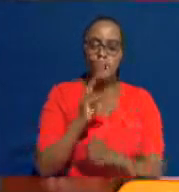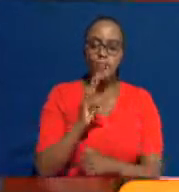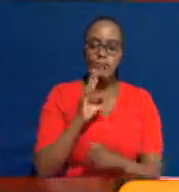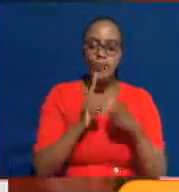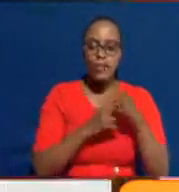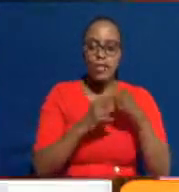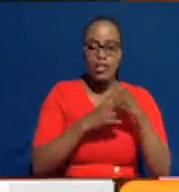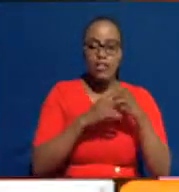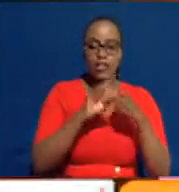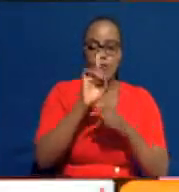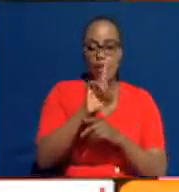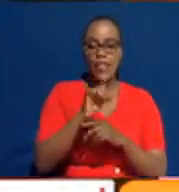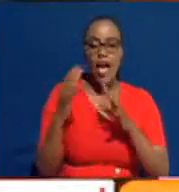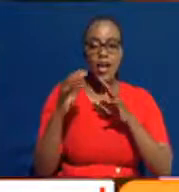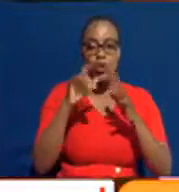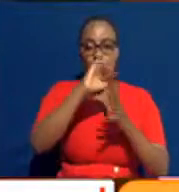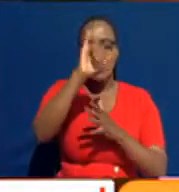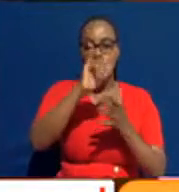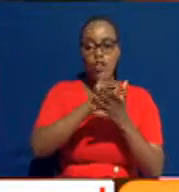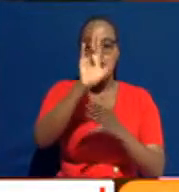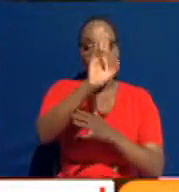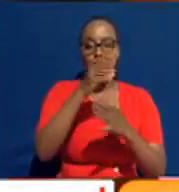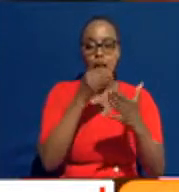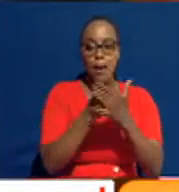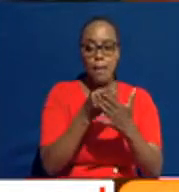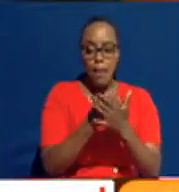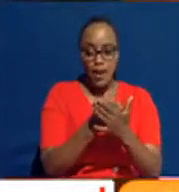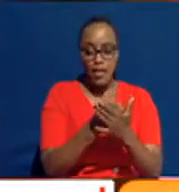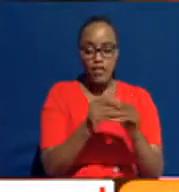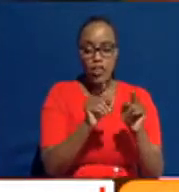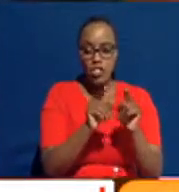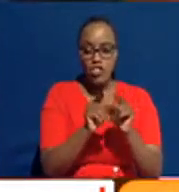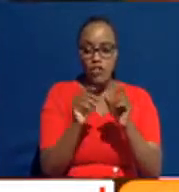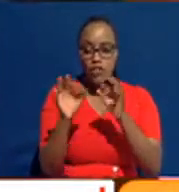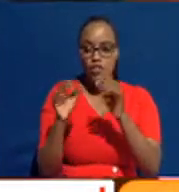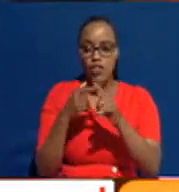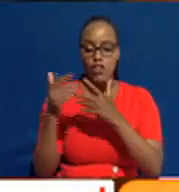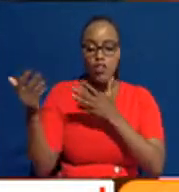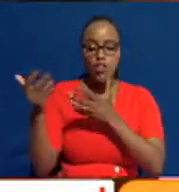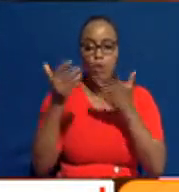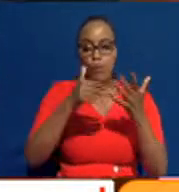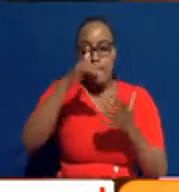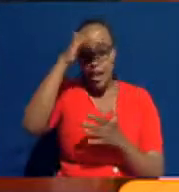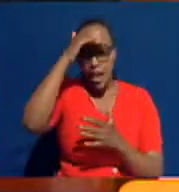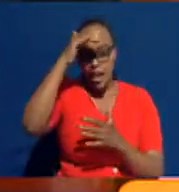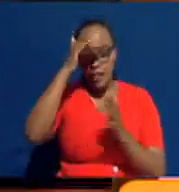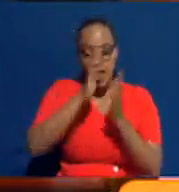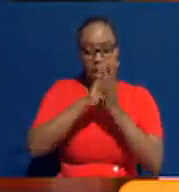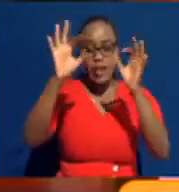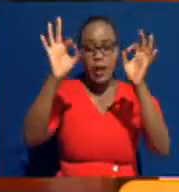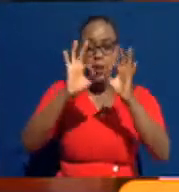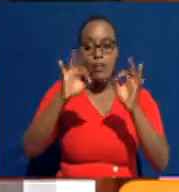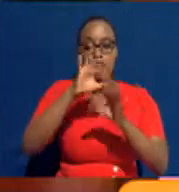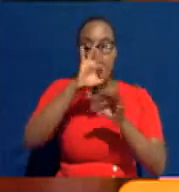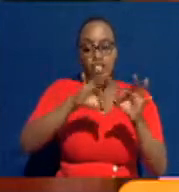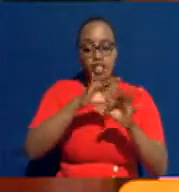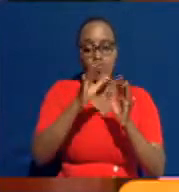that the Jubilee government used to spend money in the Office of the President to drink alcohol. I'm surprised that tea